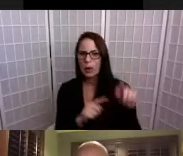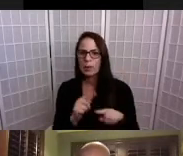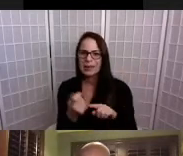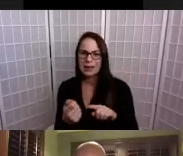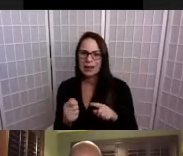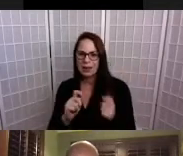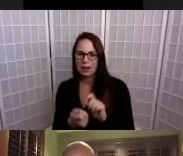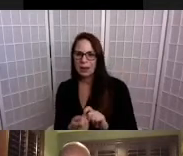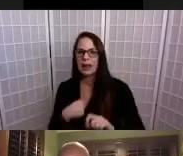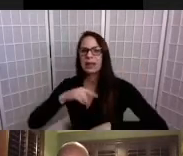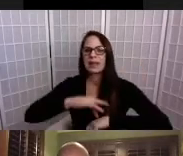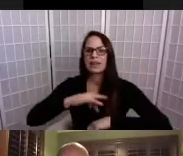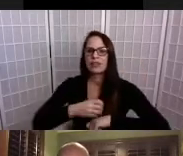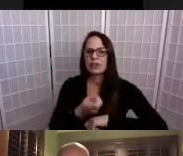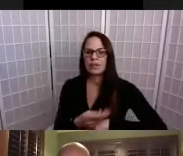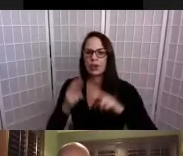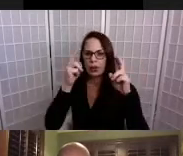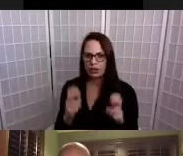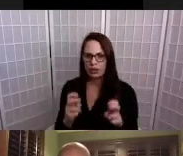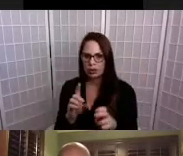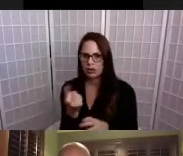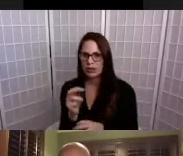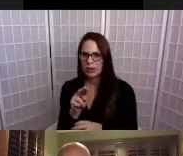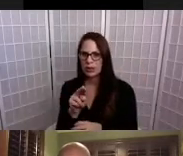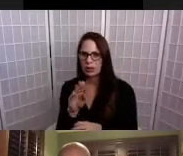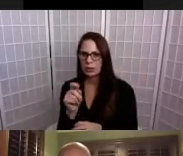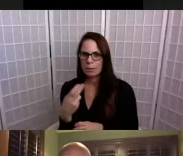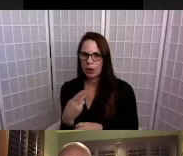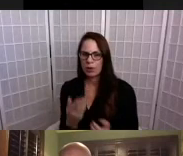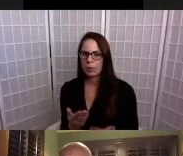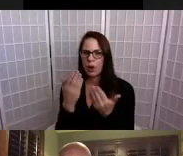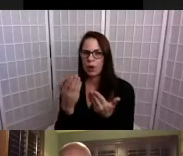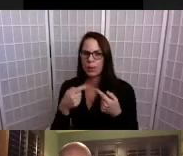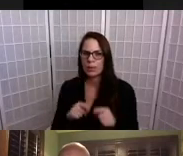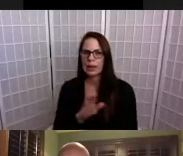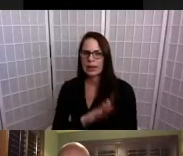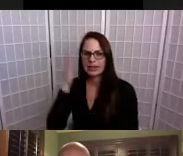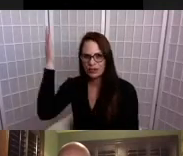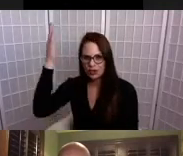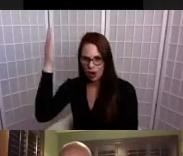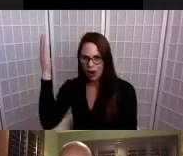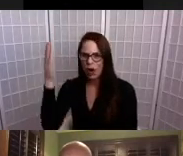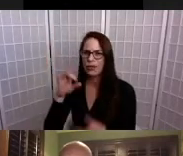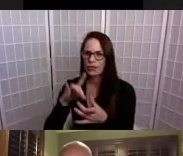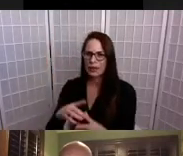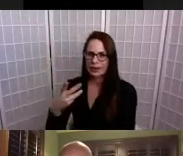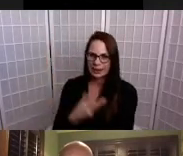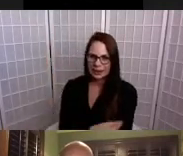ideas that Dr. Barth brought up in his talk, sort of in the middle region, talking about injections. So we'll talk about